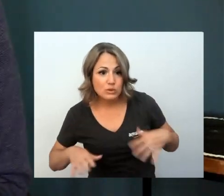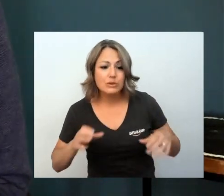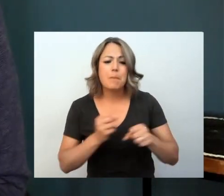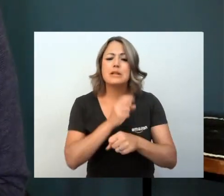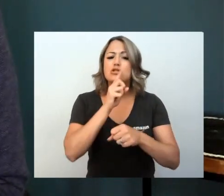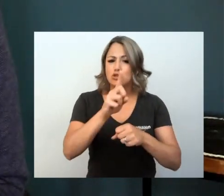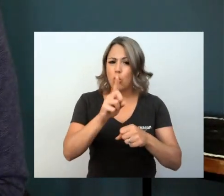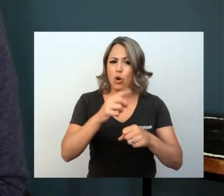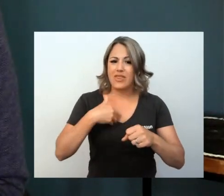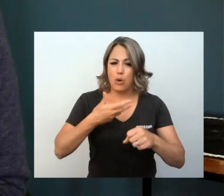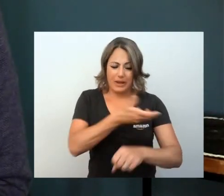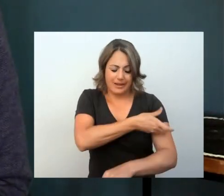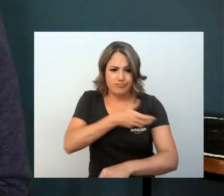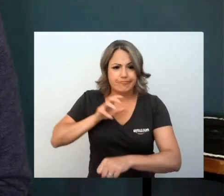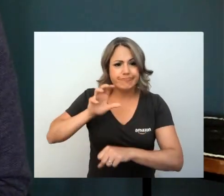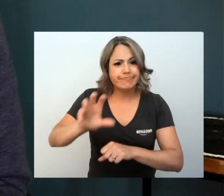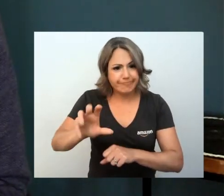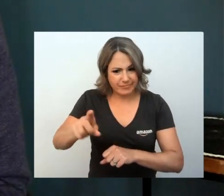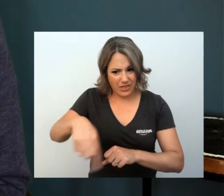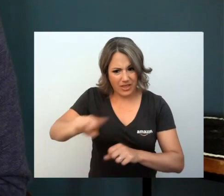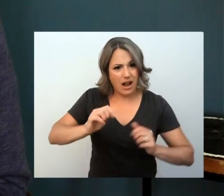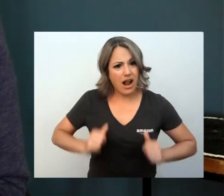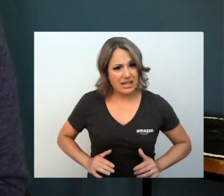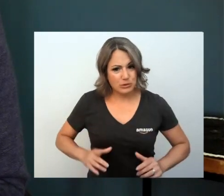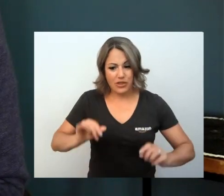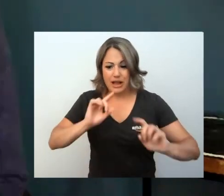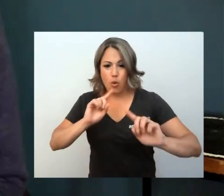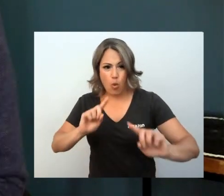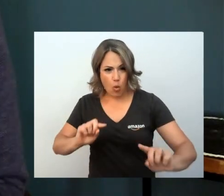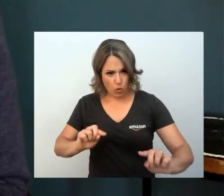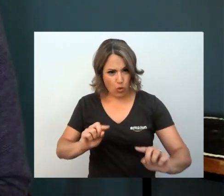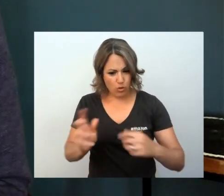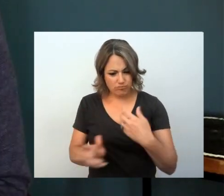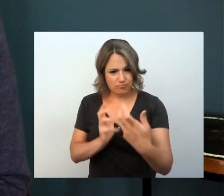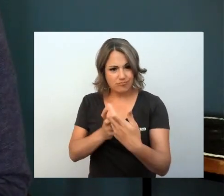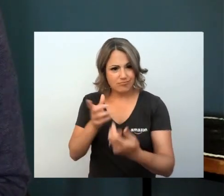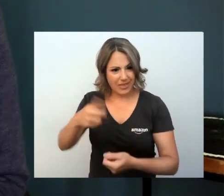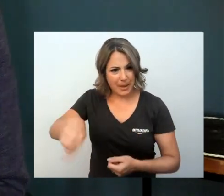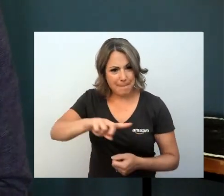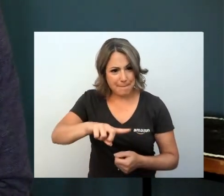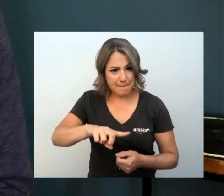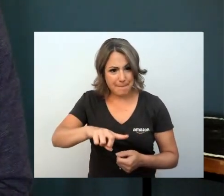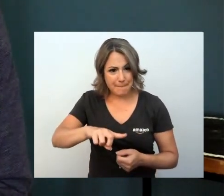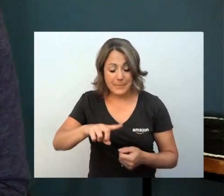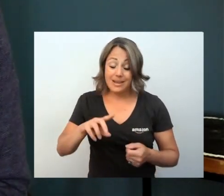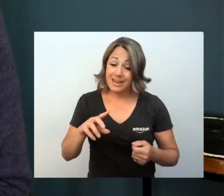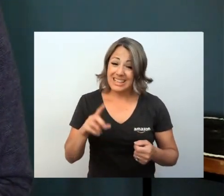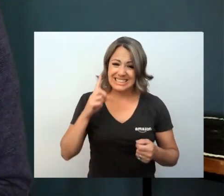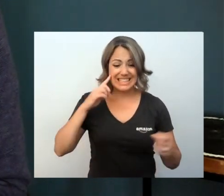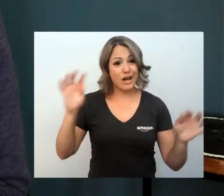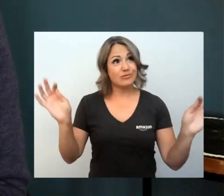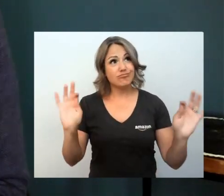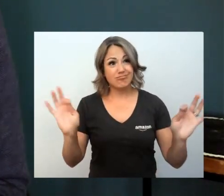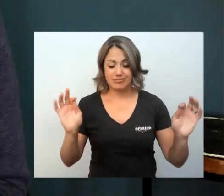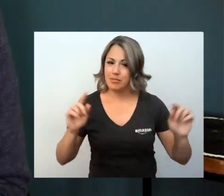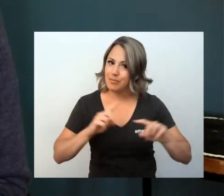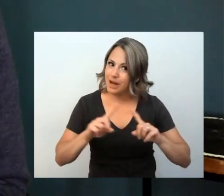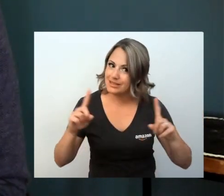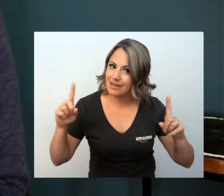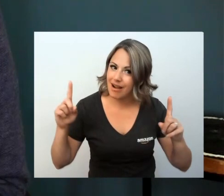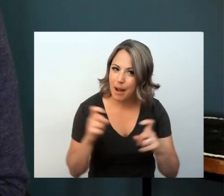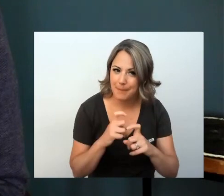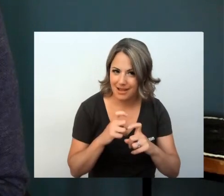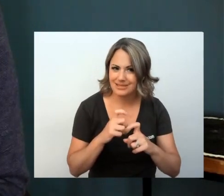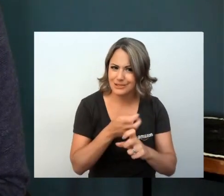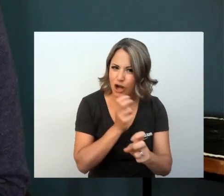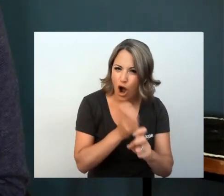we put that control in the customer's hands so that they can actually order garments that fit them. It's actually a complex topic and one that's hard to get right, but one we're super